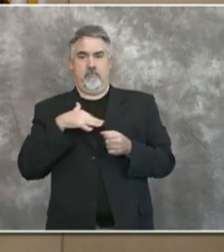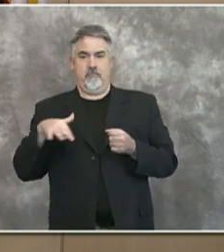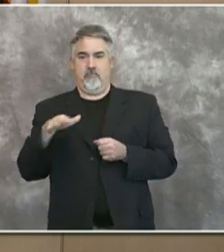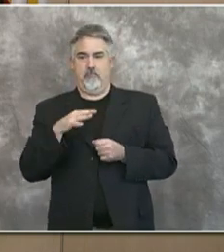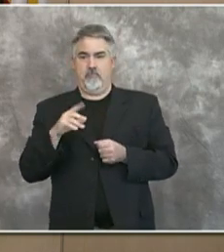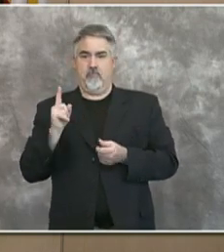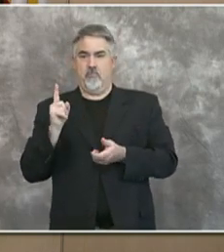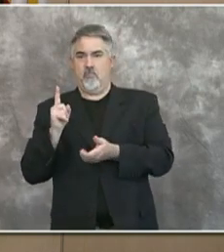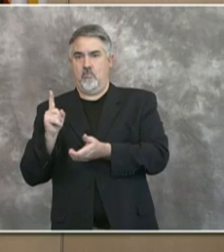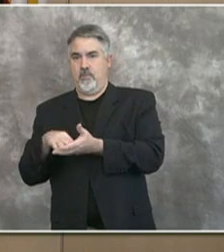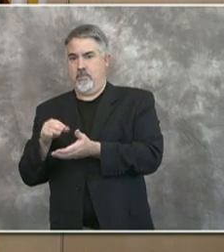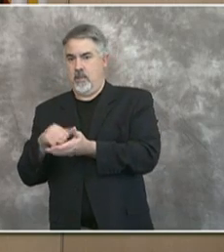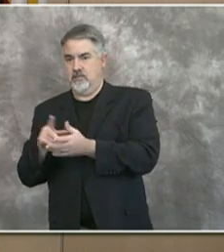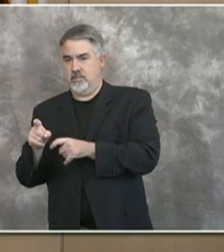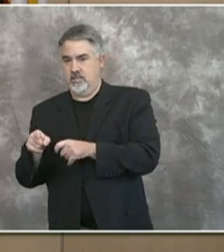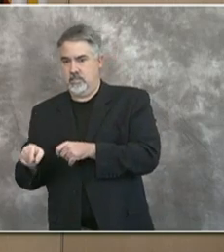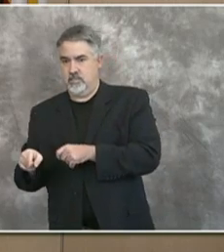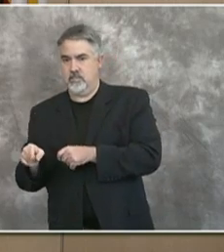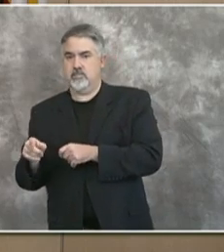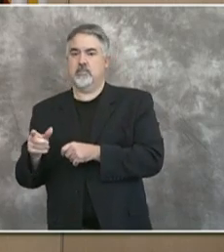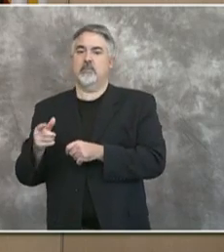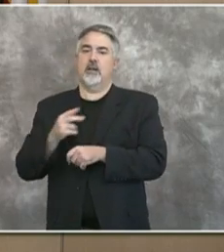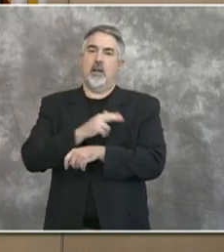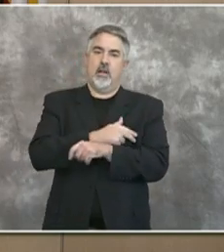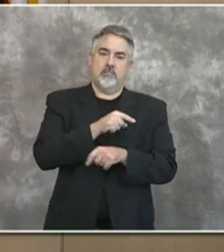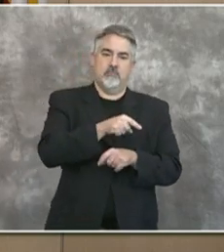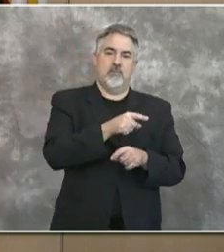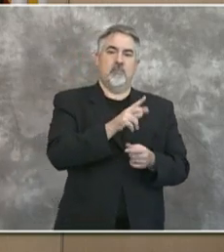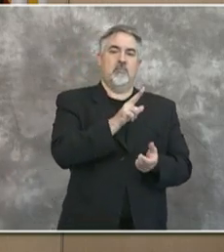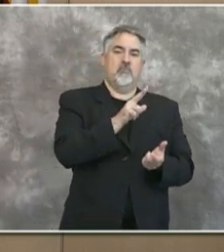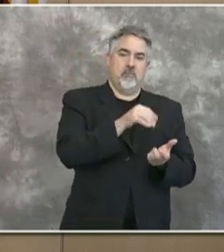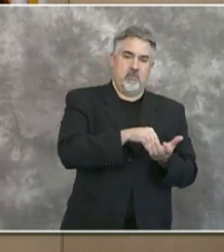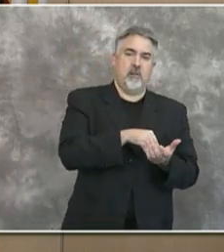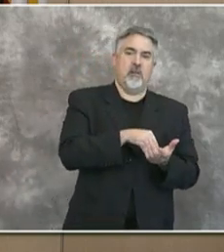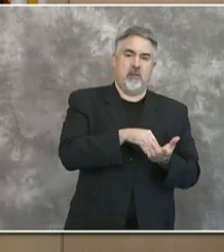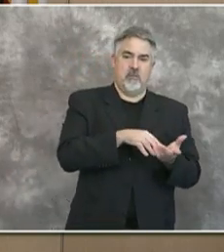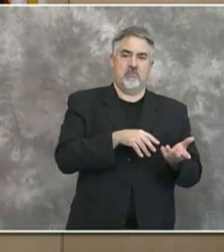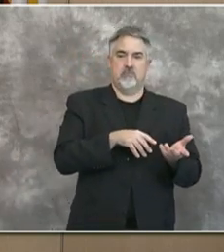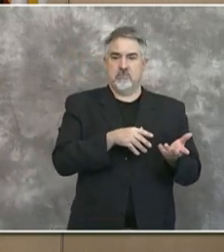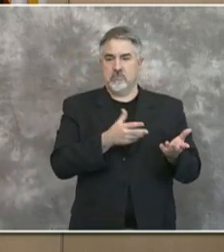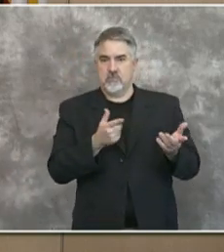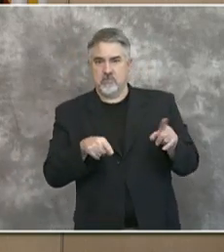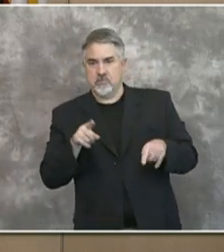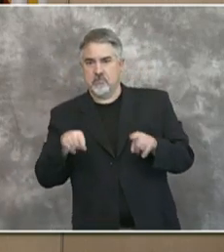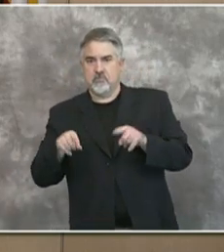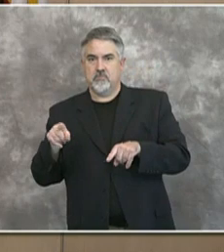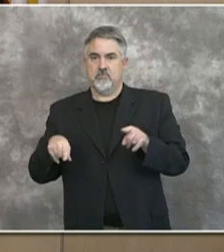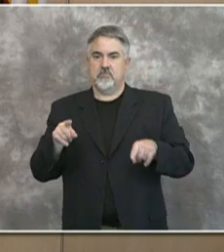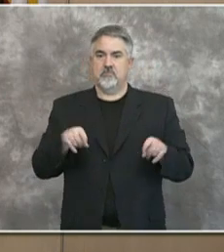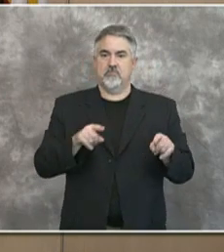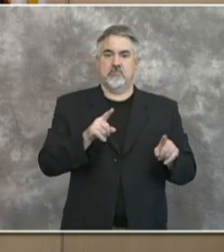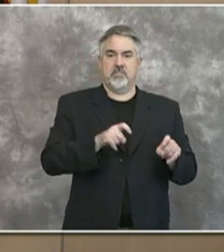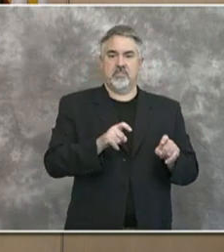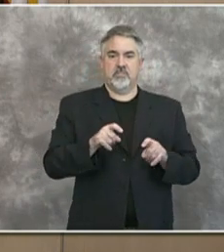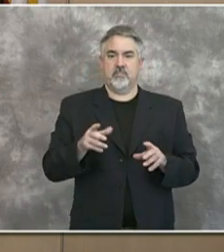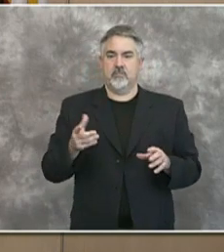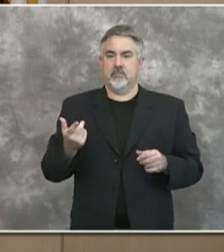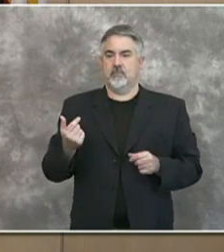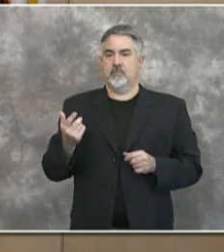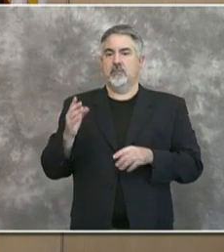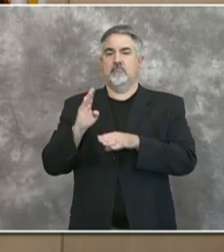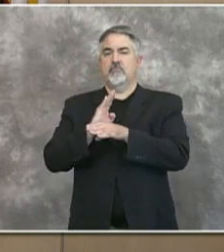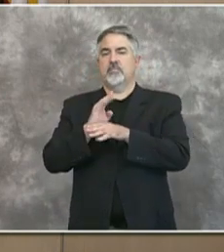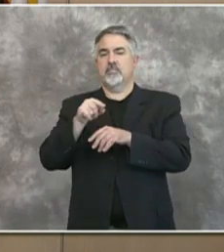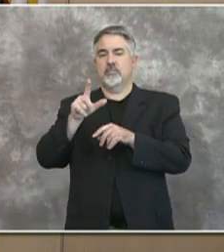identified hospitals at about 3,000 plus. And then the commercial laboratories are a